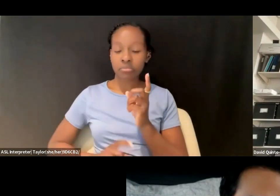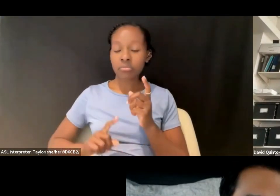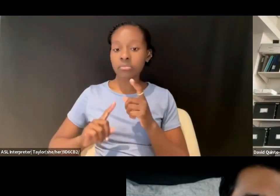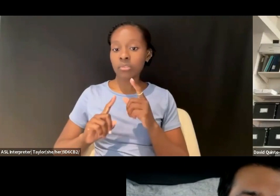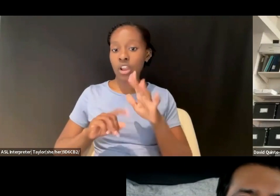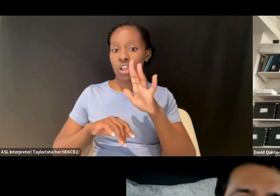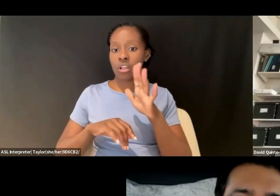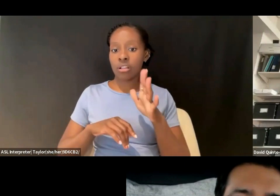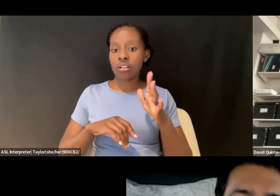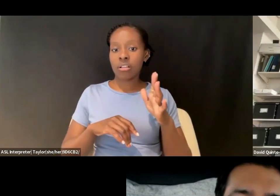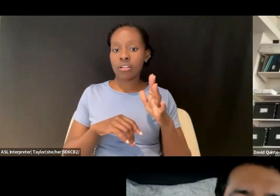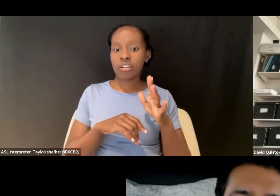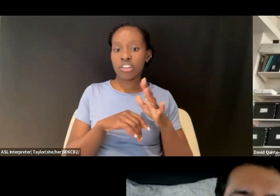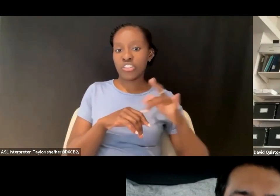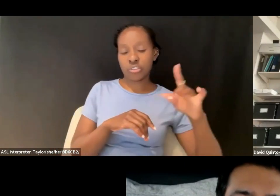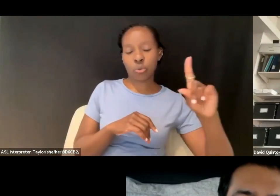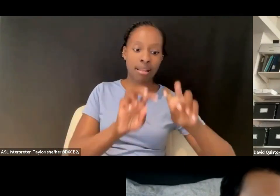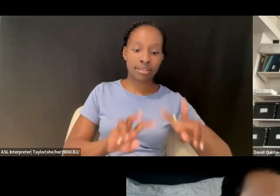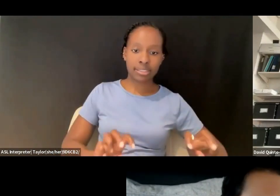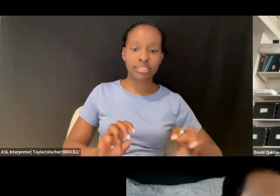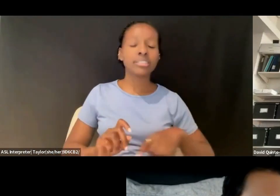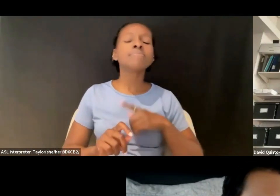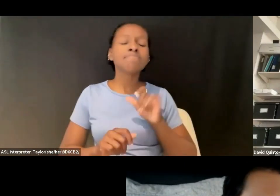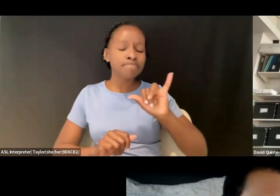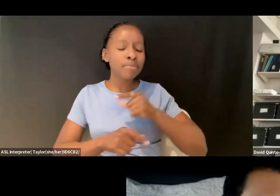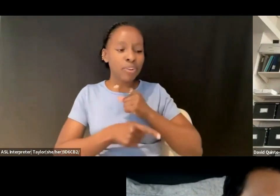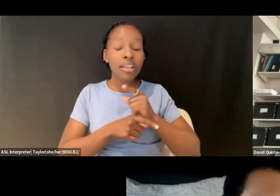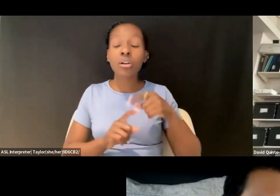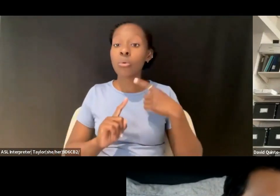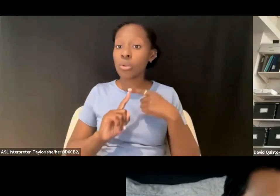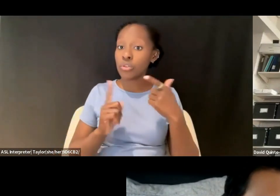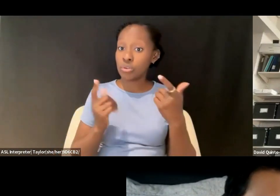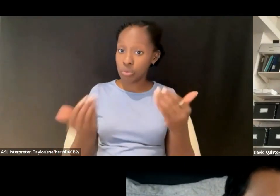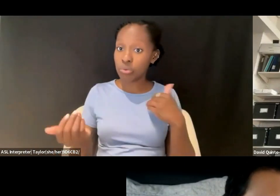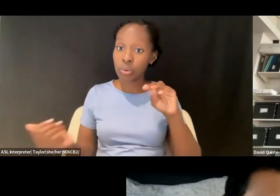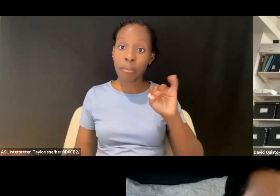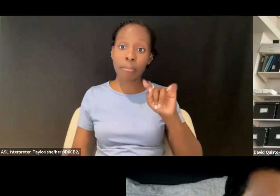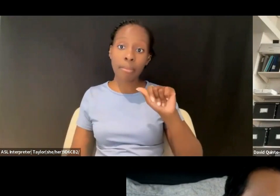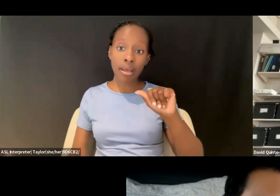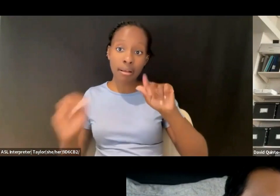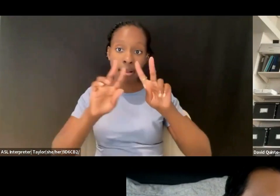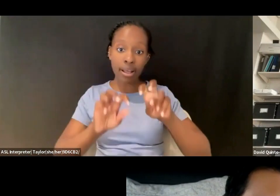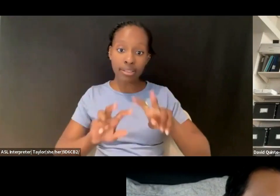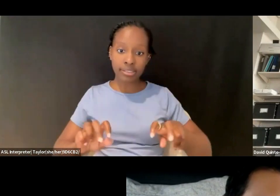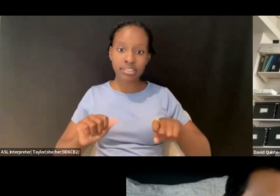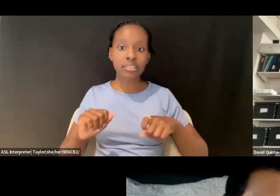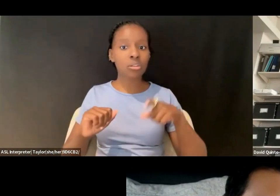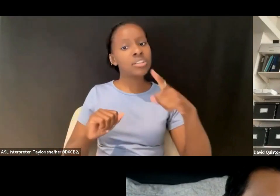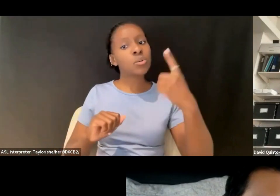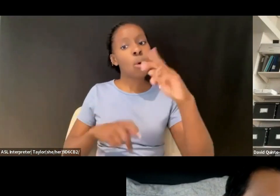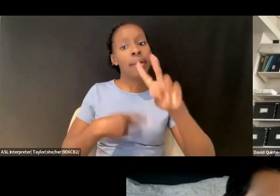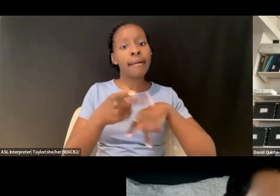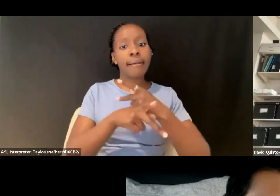earlier, the question was also about meta-analyses, right? So when you do a meta-analysis, at least in one type of meta-analysis, is